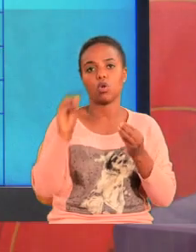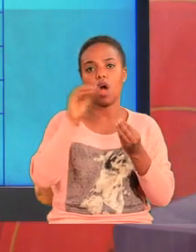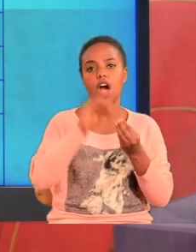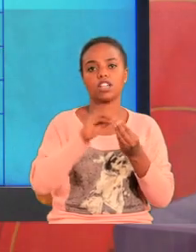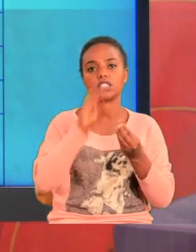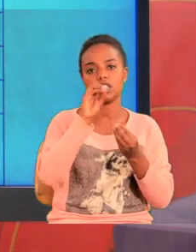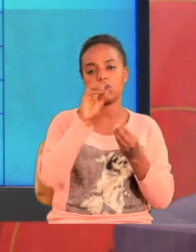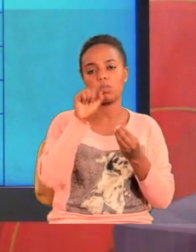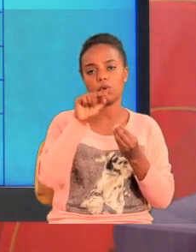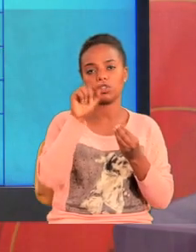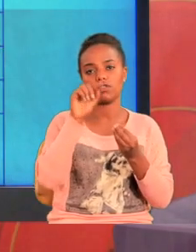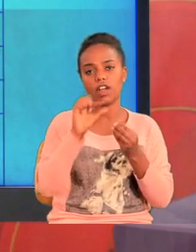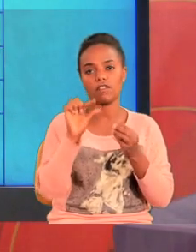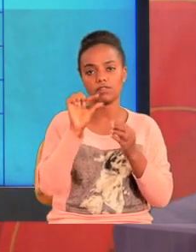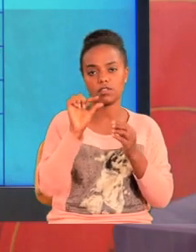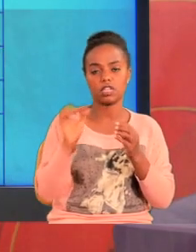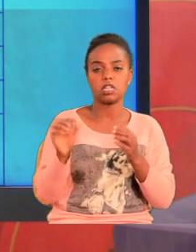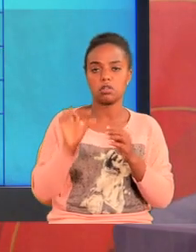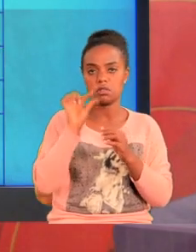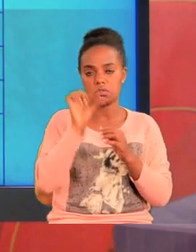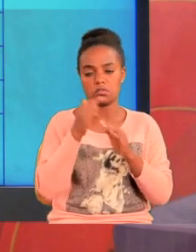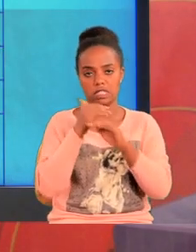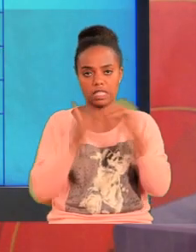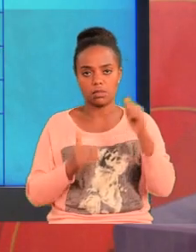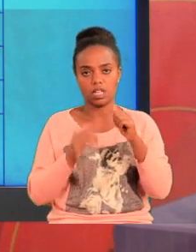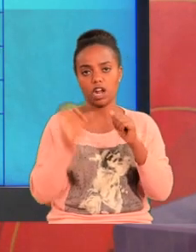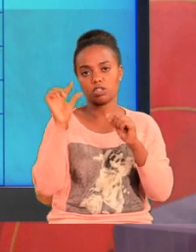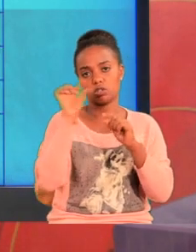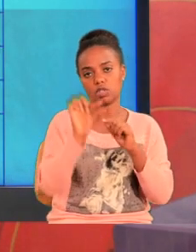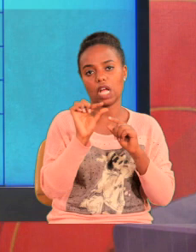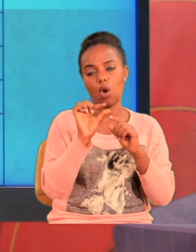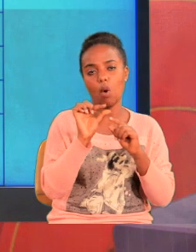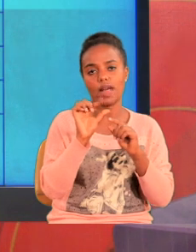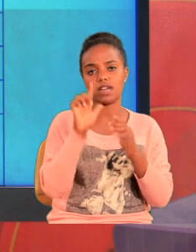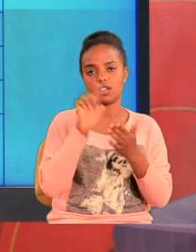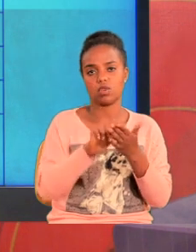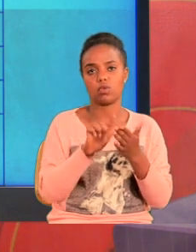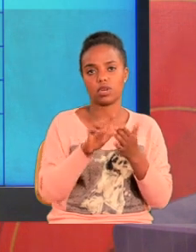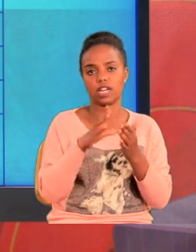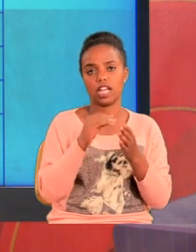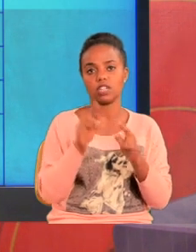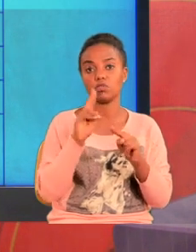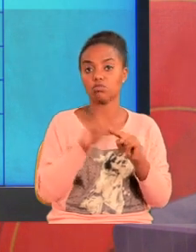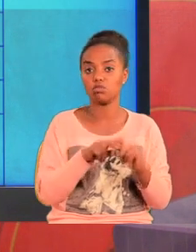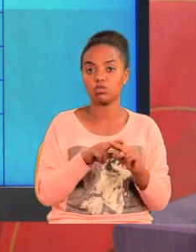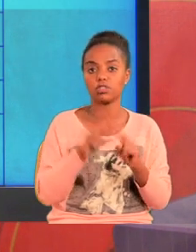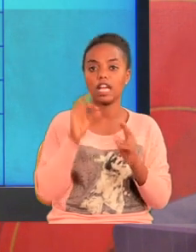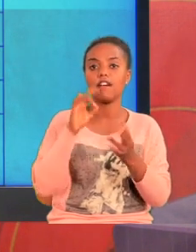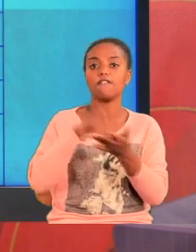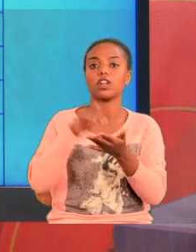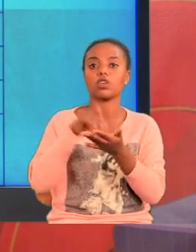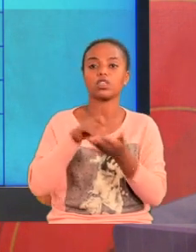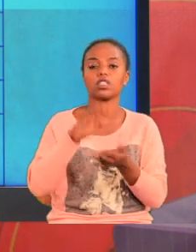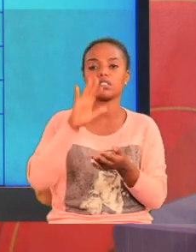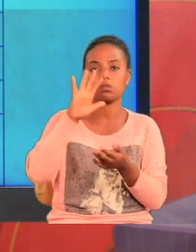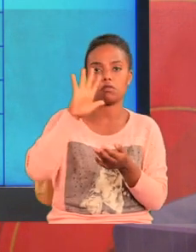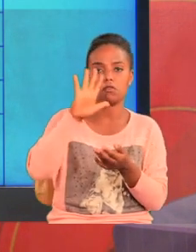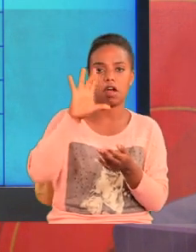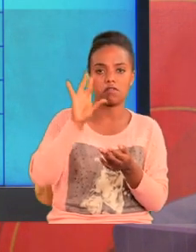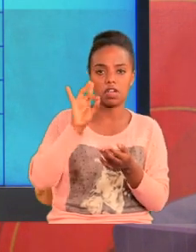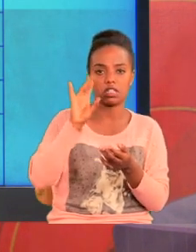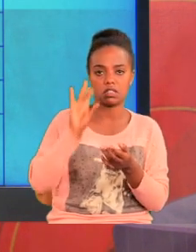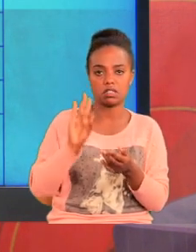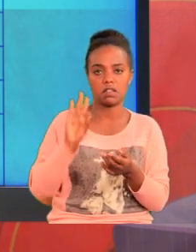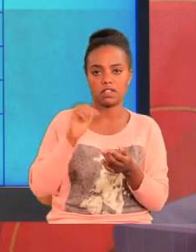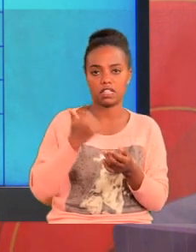subtract 0.5 from the lower part, you'll have this one. And then put the frequencies here, 5, 8, 7, 5, 8, 7,